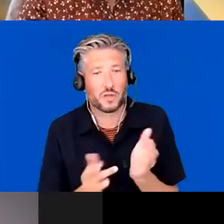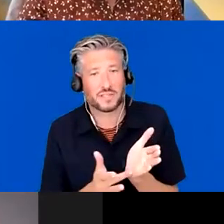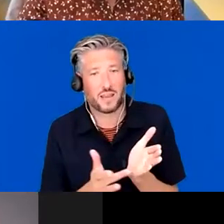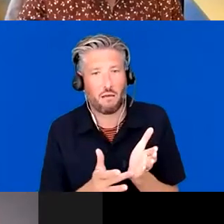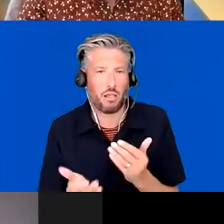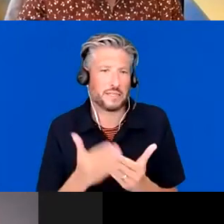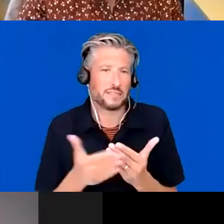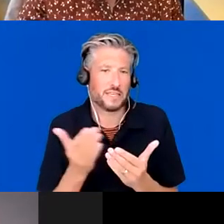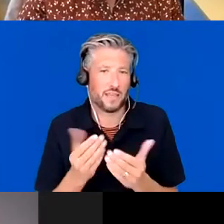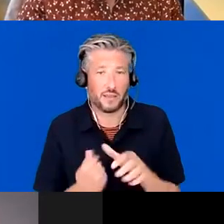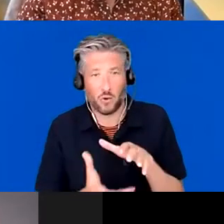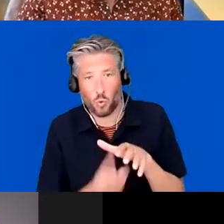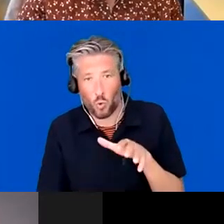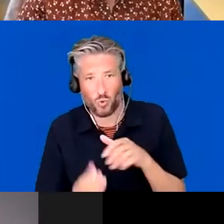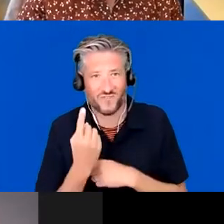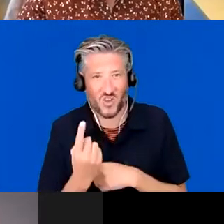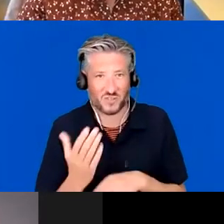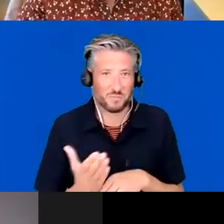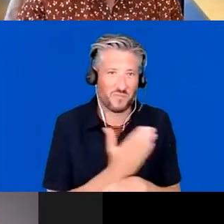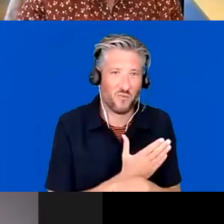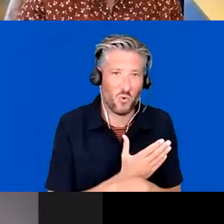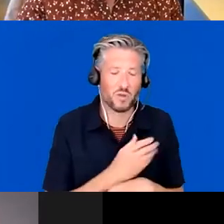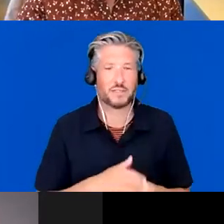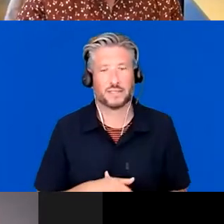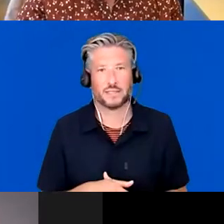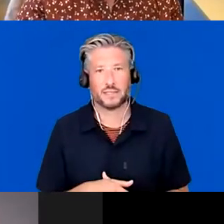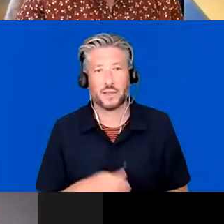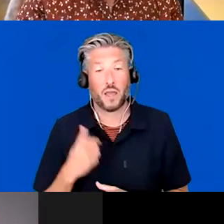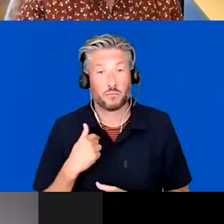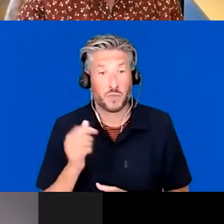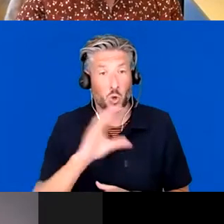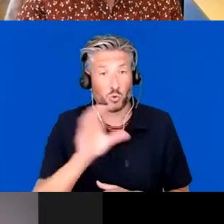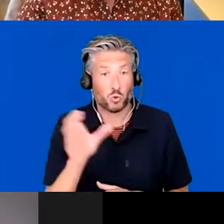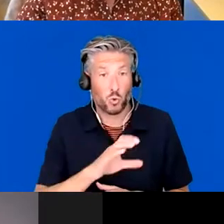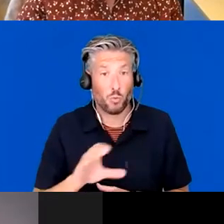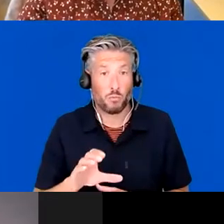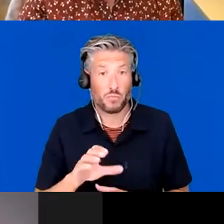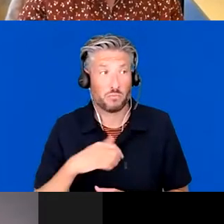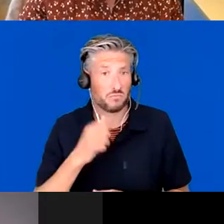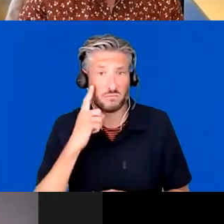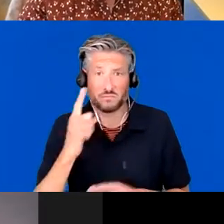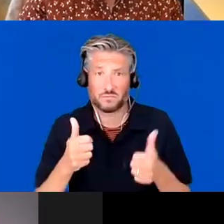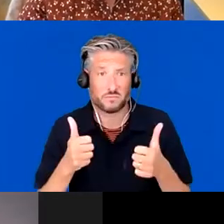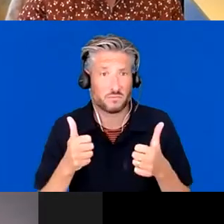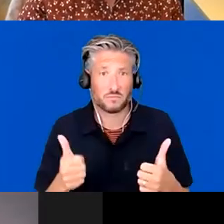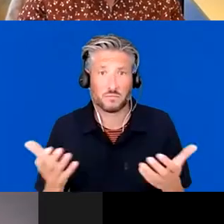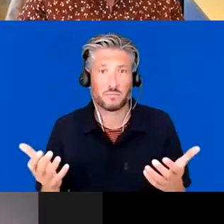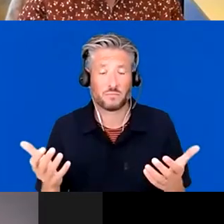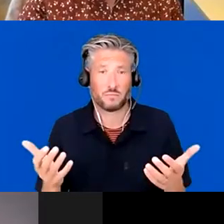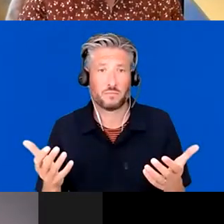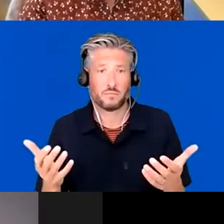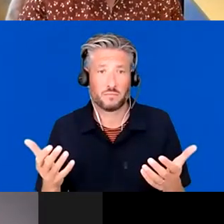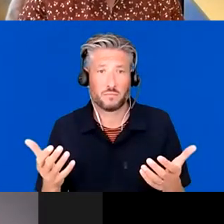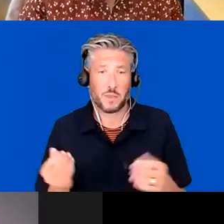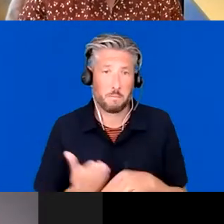the pre-recorded format. I thought there were a lot of advantages to it. It gave people the chance to think about